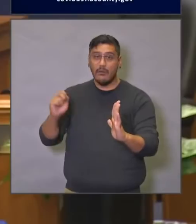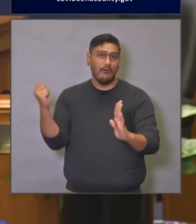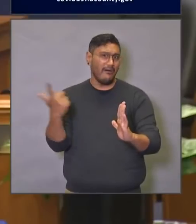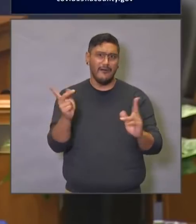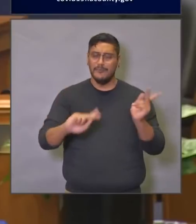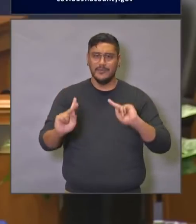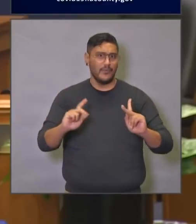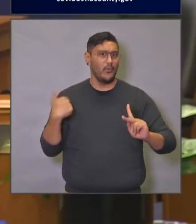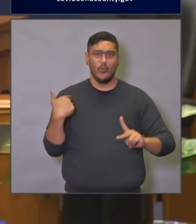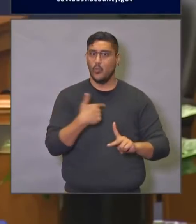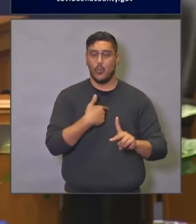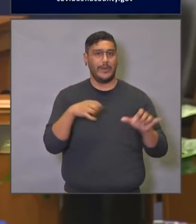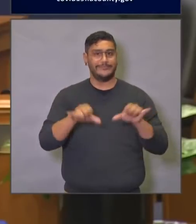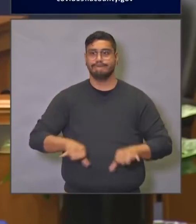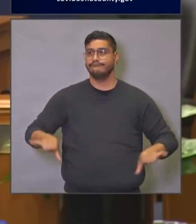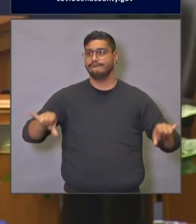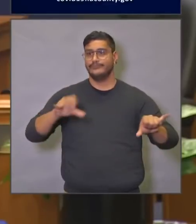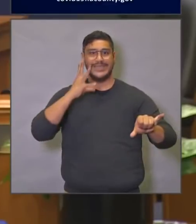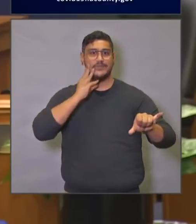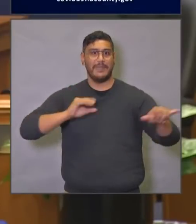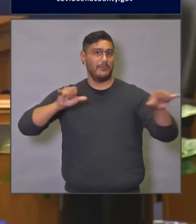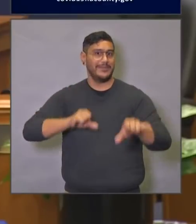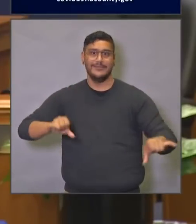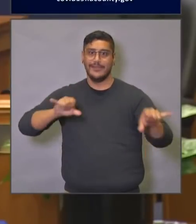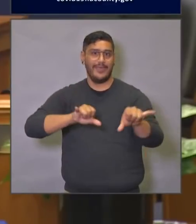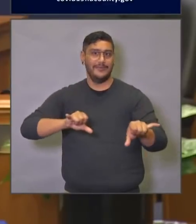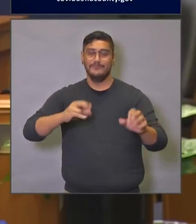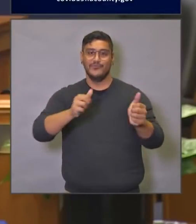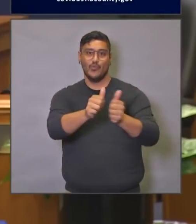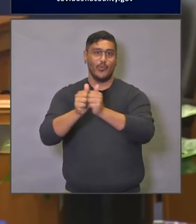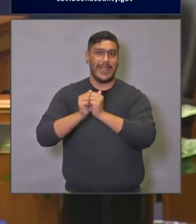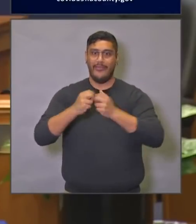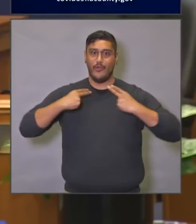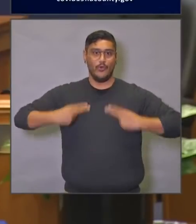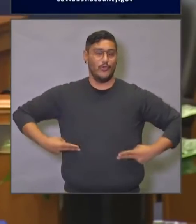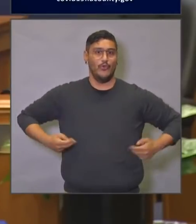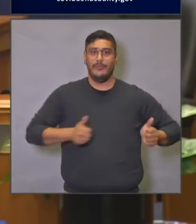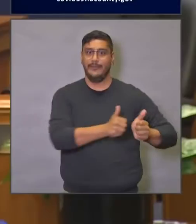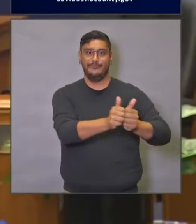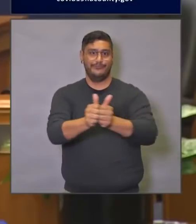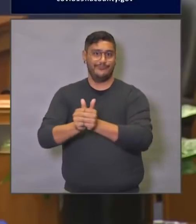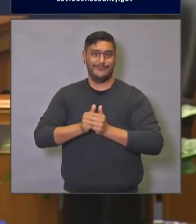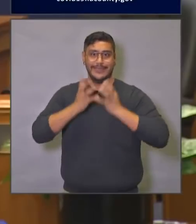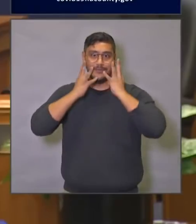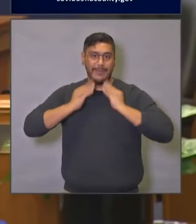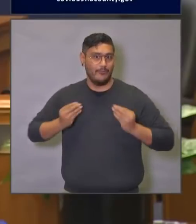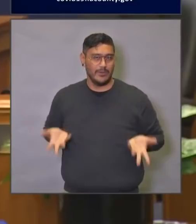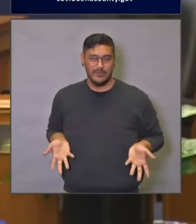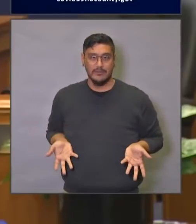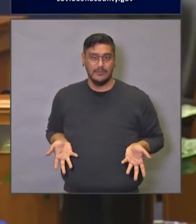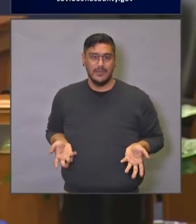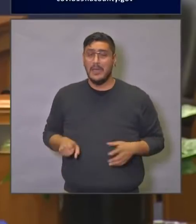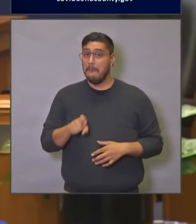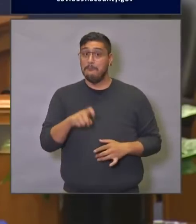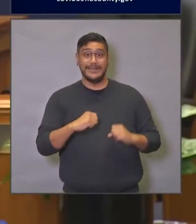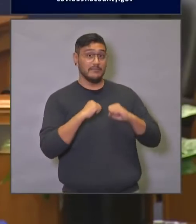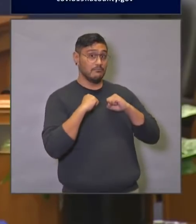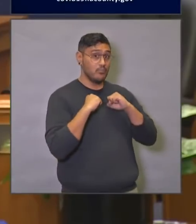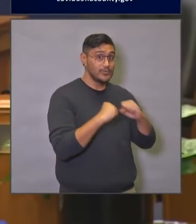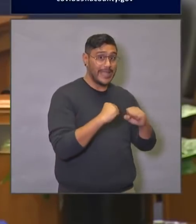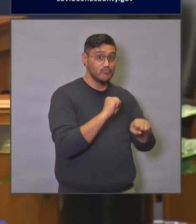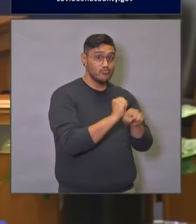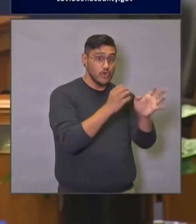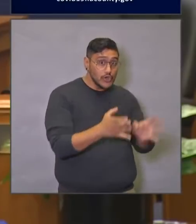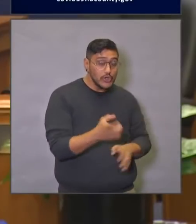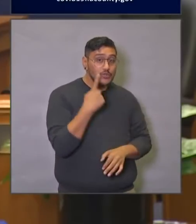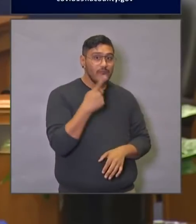where we exist as one humanity. We have to do everything we can to protect workers so that their workplaces are as safe